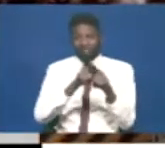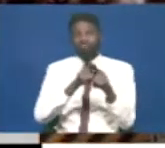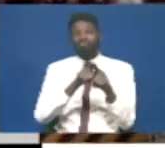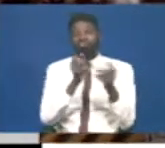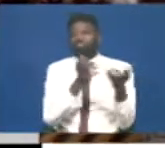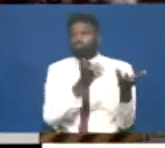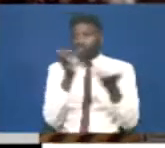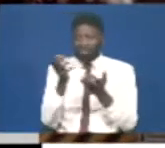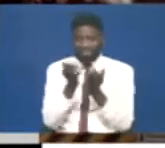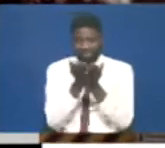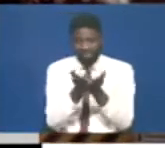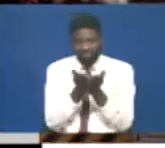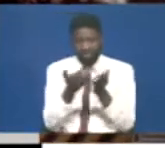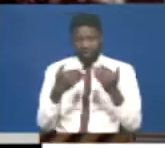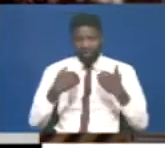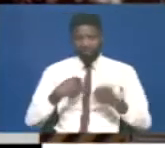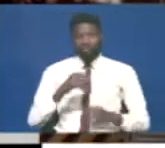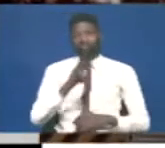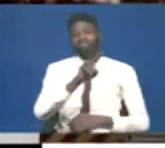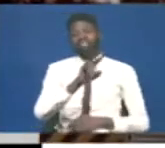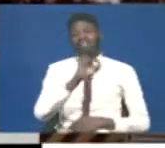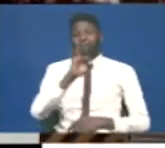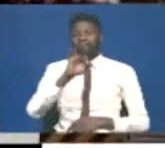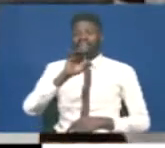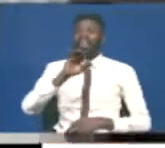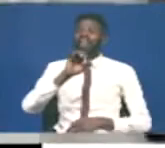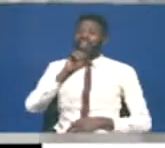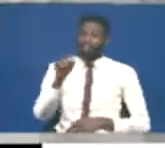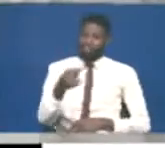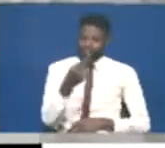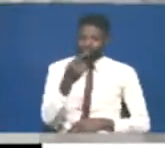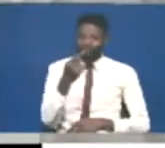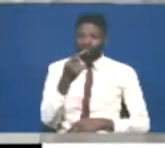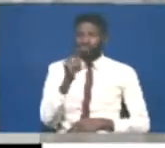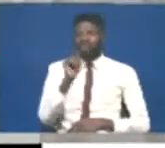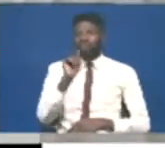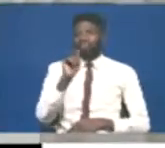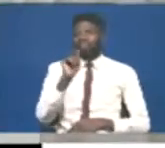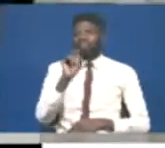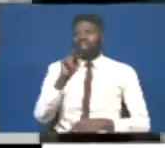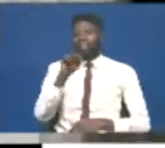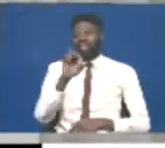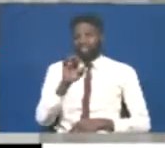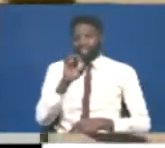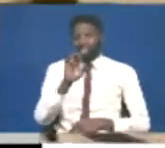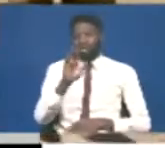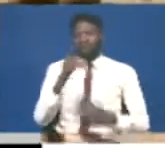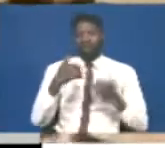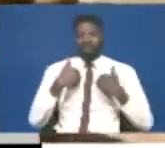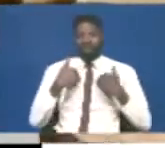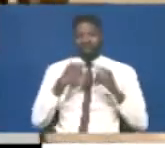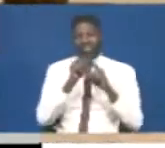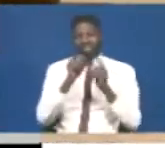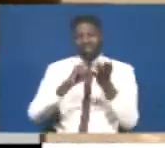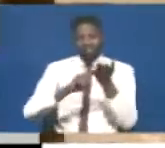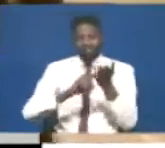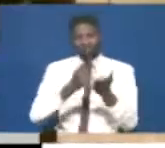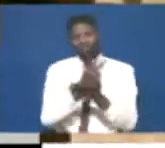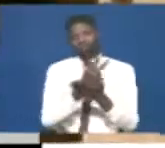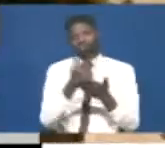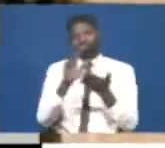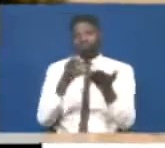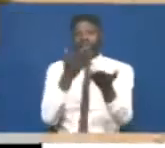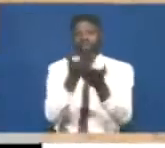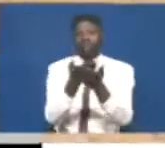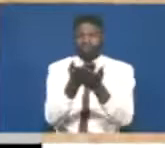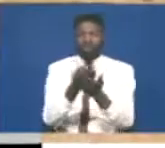ship loaded with 23,000 tons of Ukrainian wheat to weeks to arrive in the Horn of Africa country. The WFP